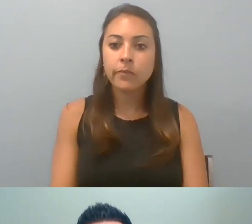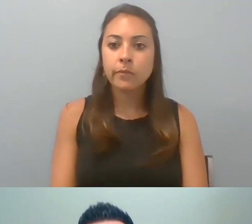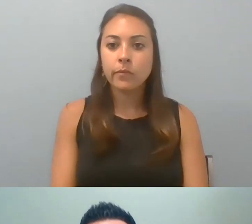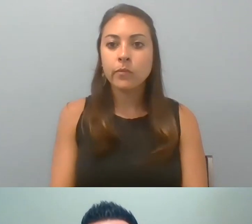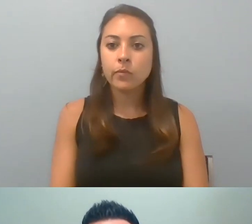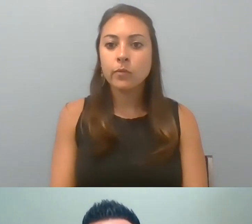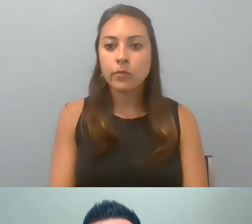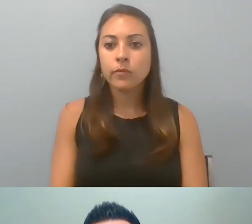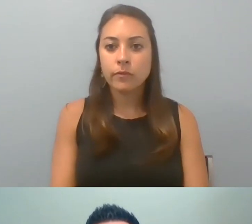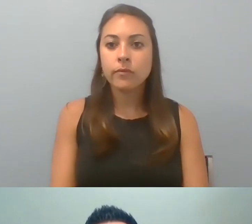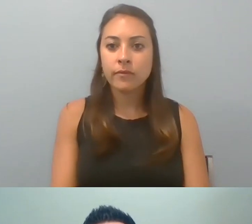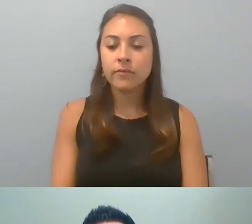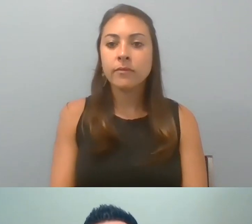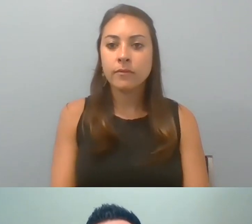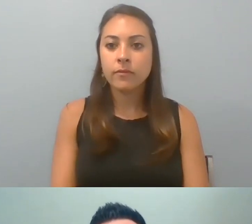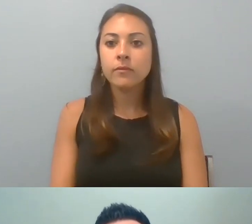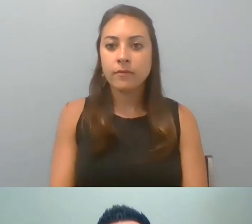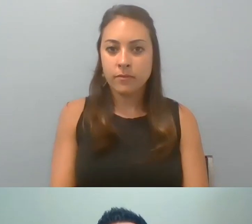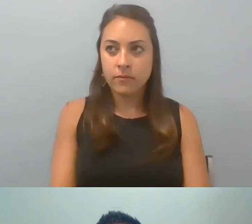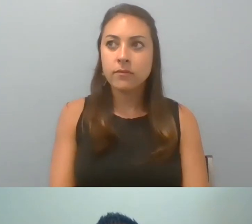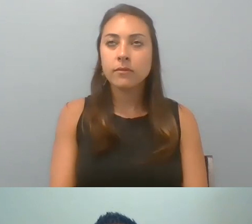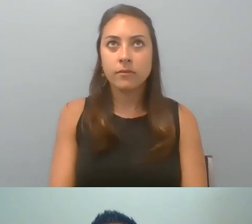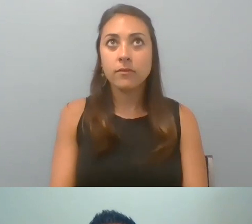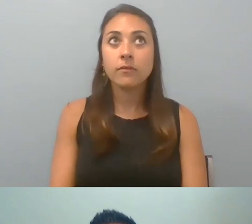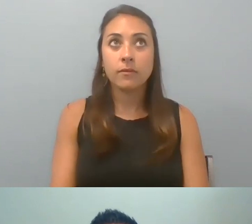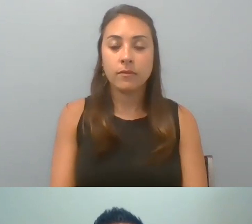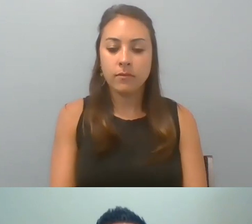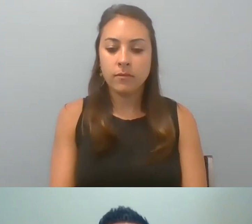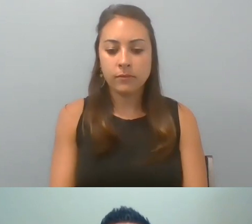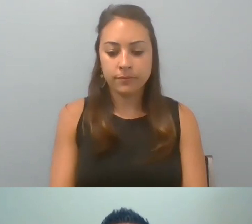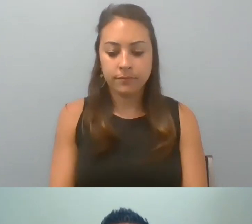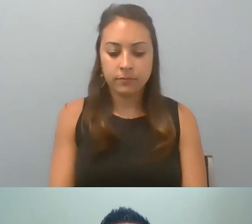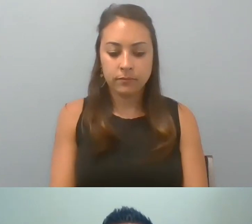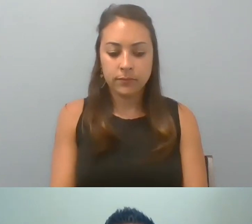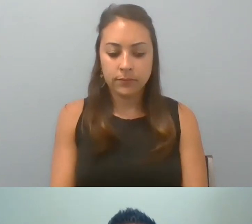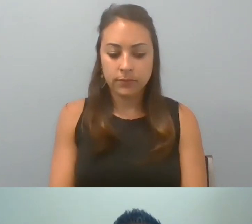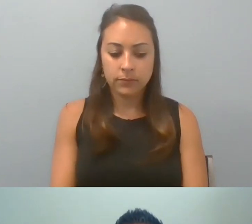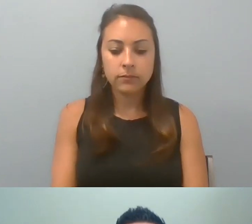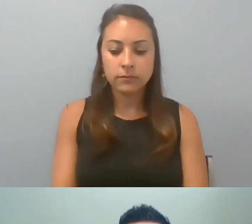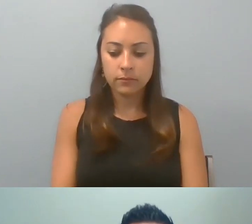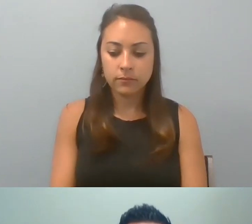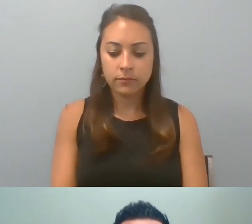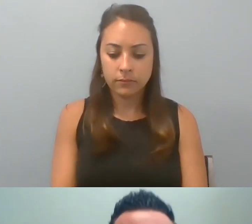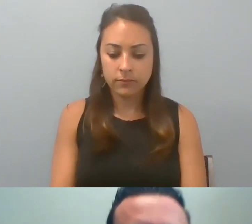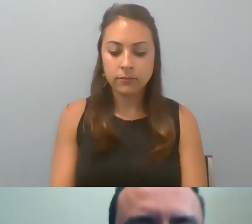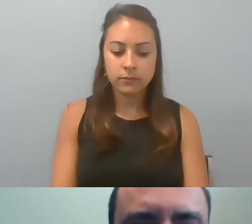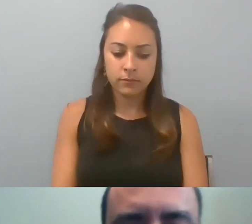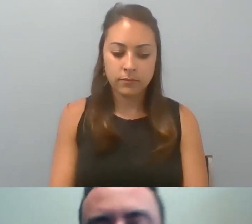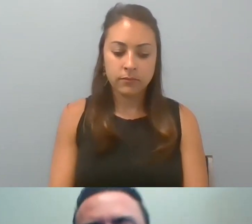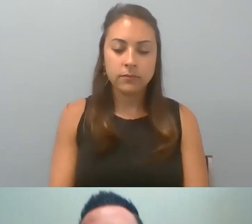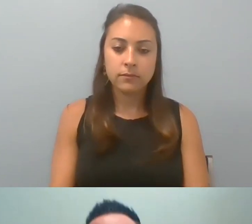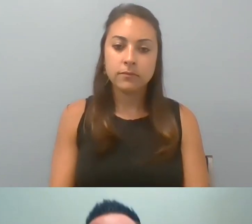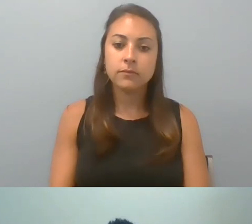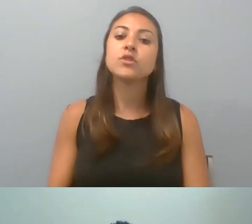Almost all holidays now. So similarly to what I was just speaking to about early arrivals, so students who are getting